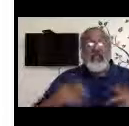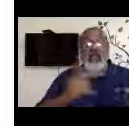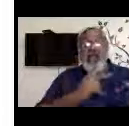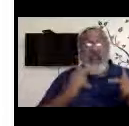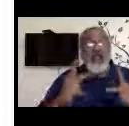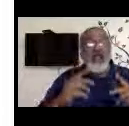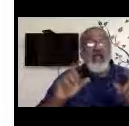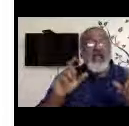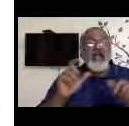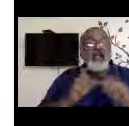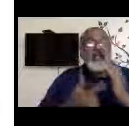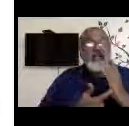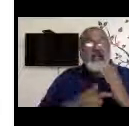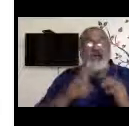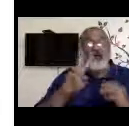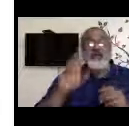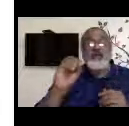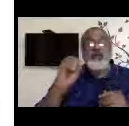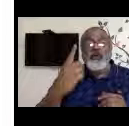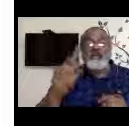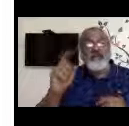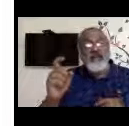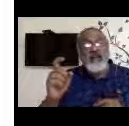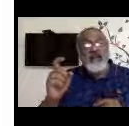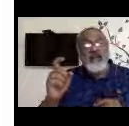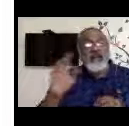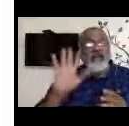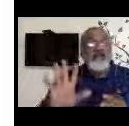here the act talks about the